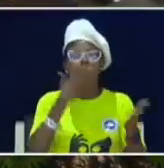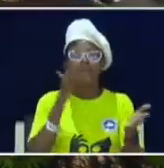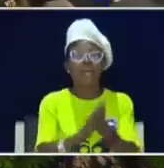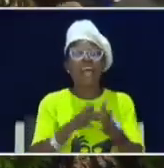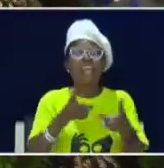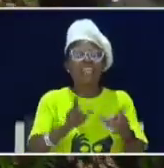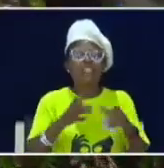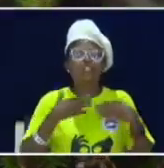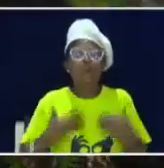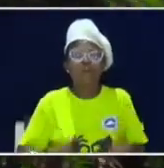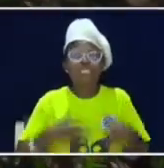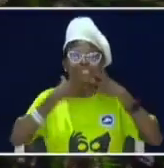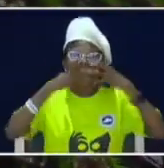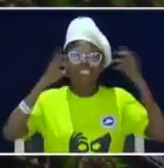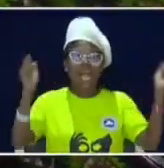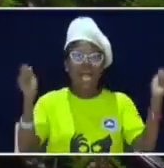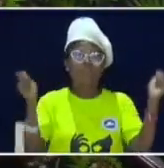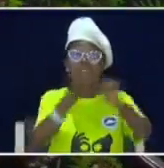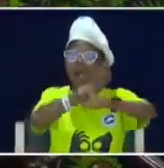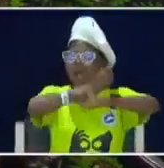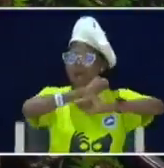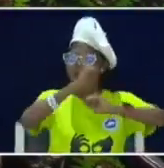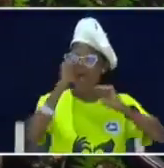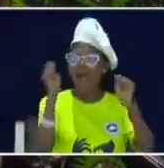Let somebody shout